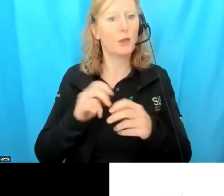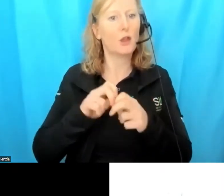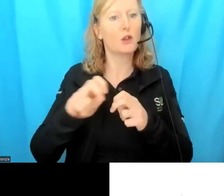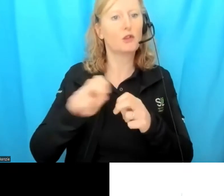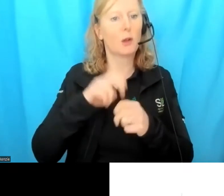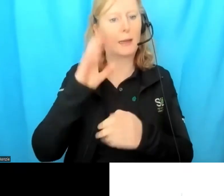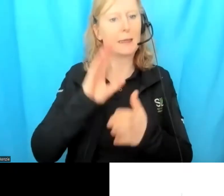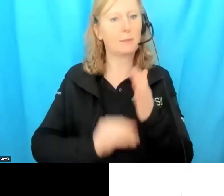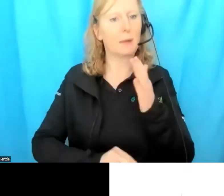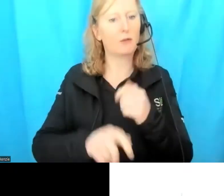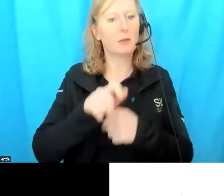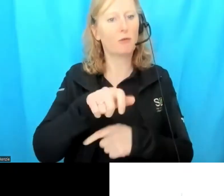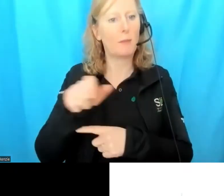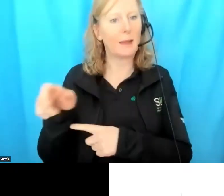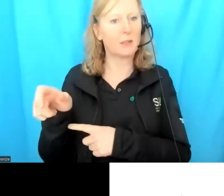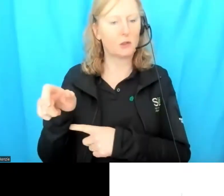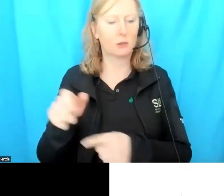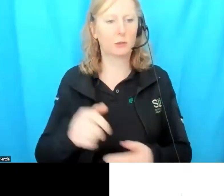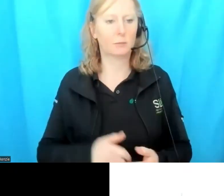everyone.